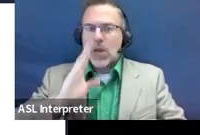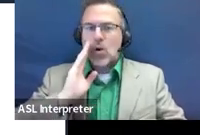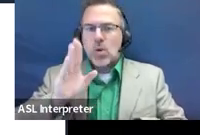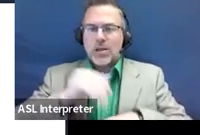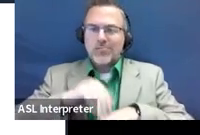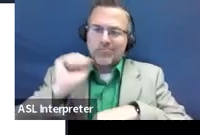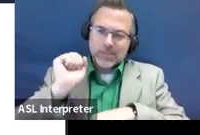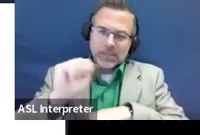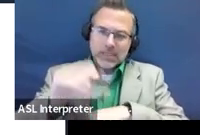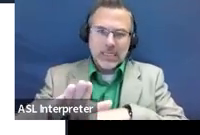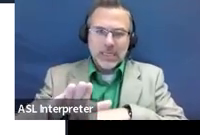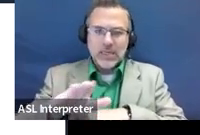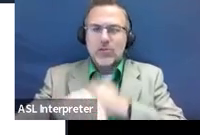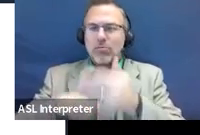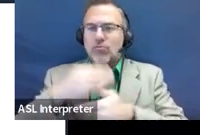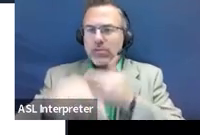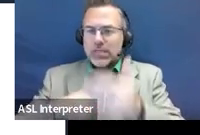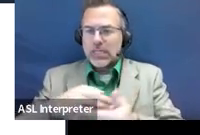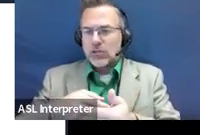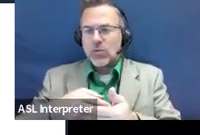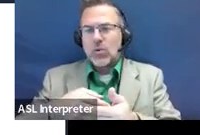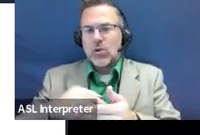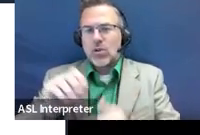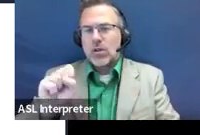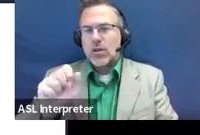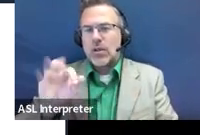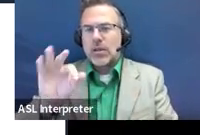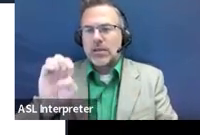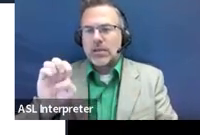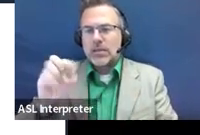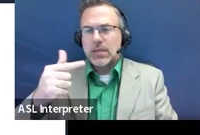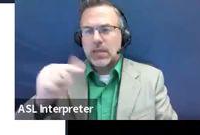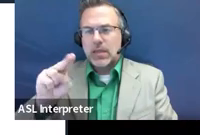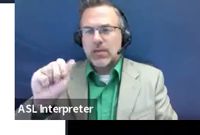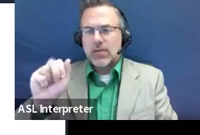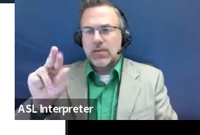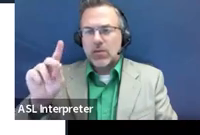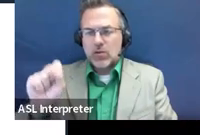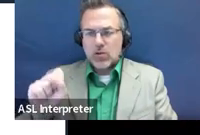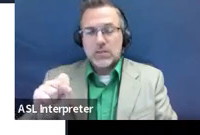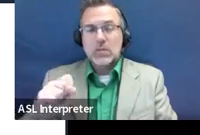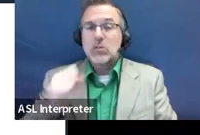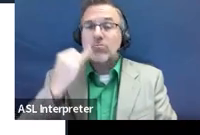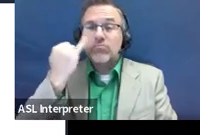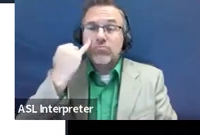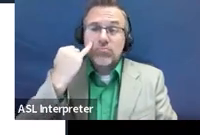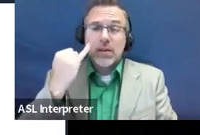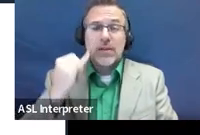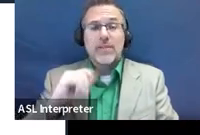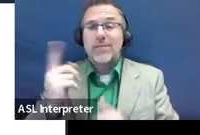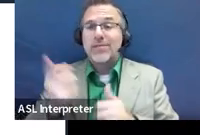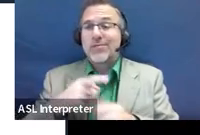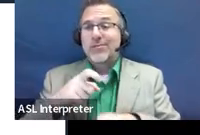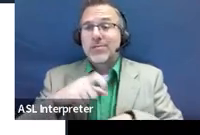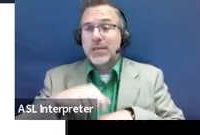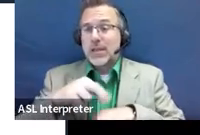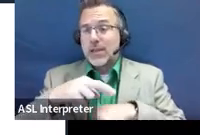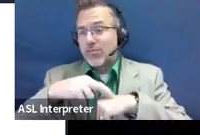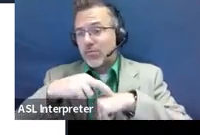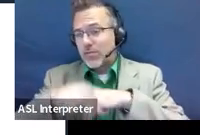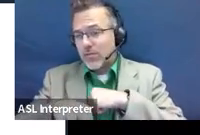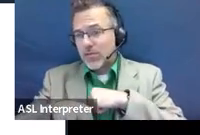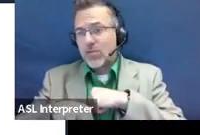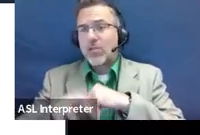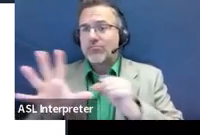notice. We recommend this, or it's best practice to do that when you have an initial referral. If you're having an